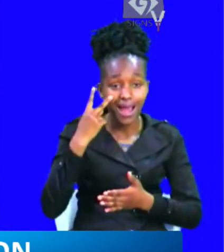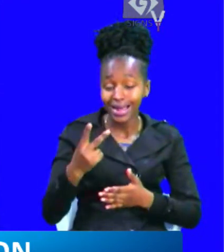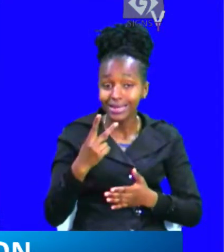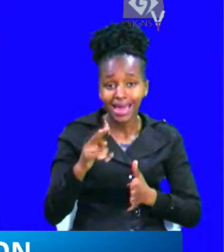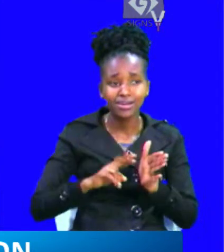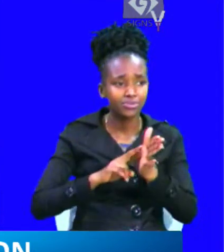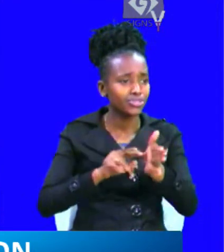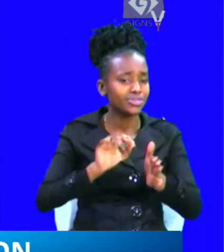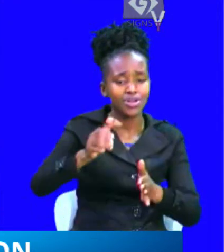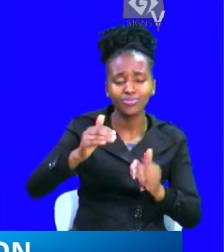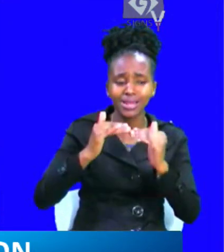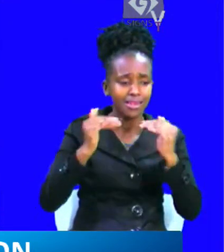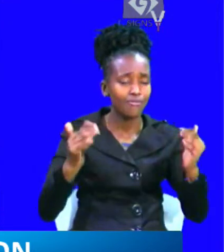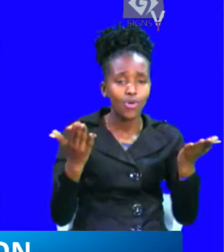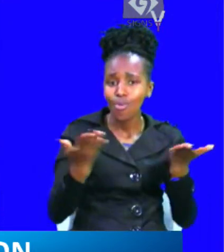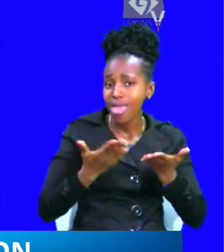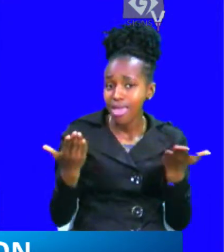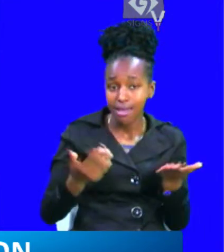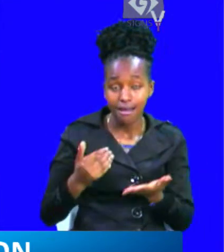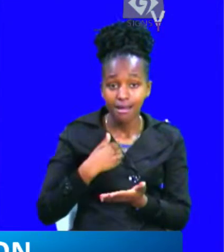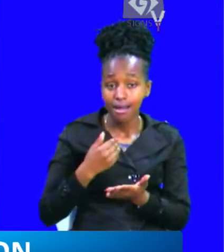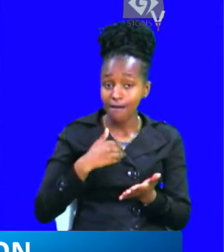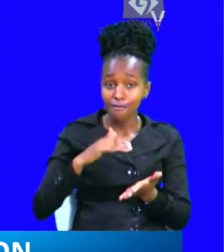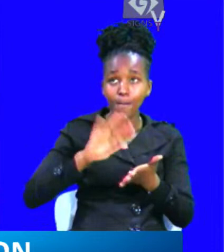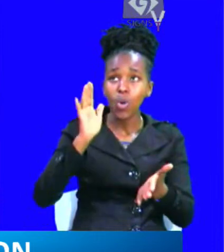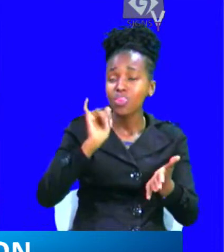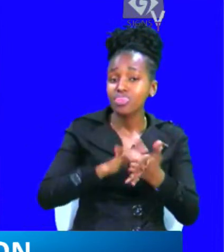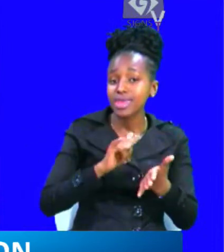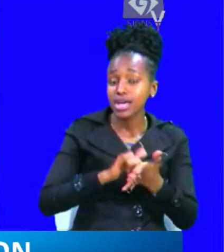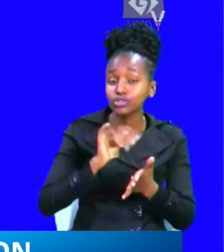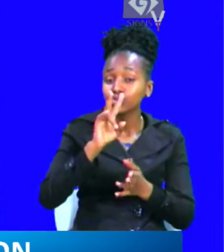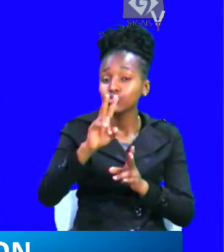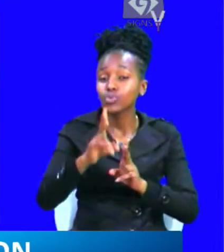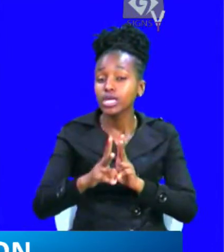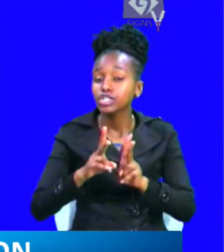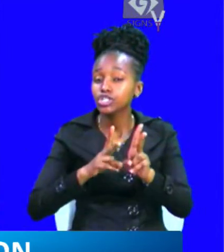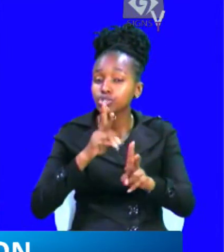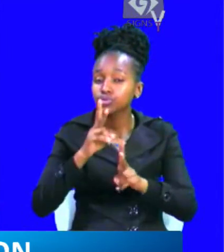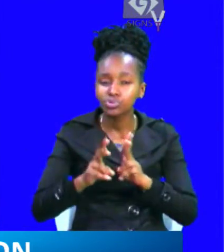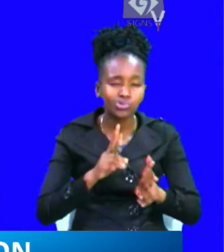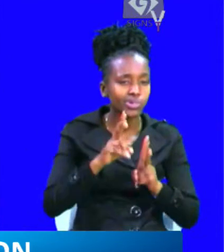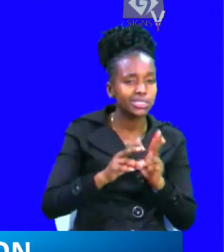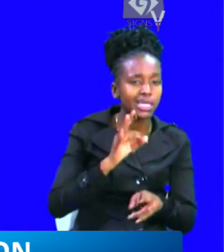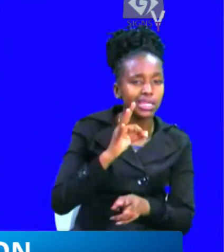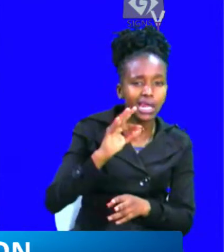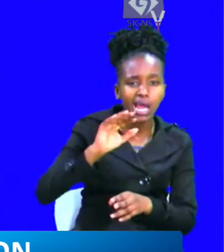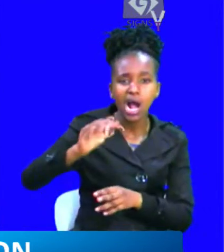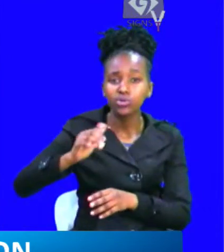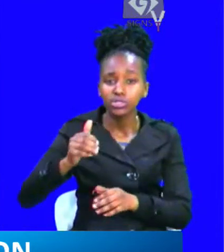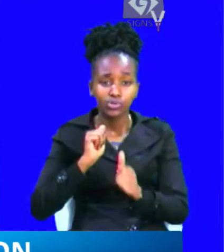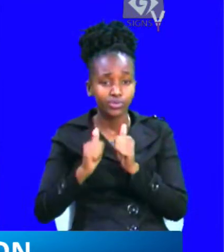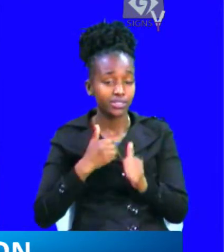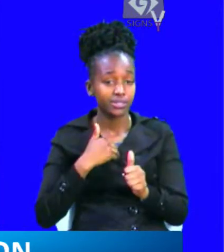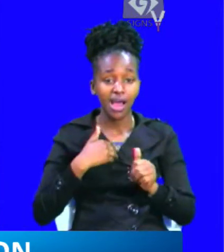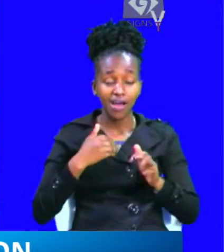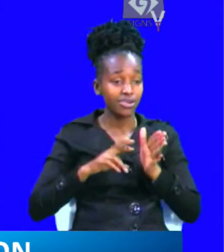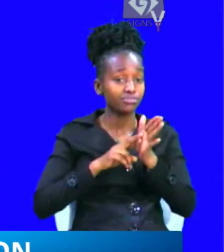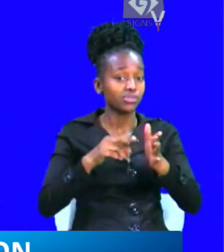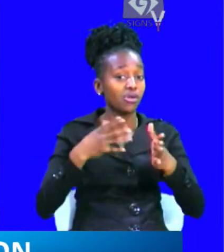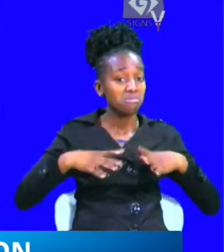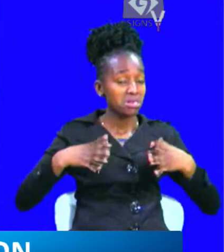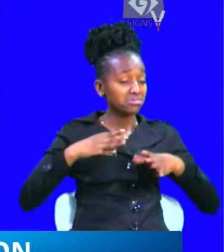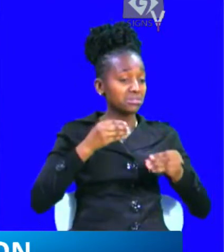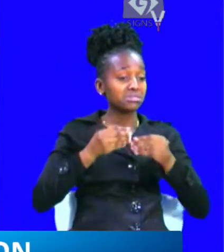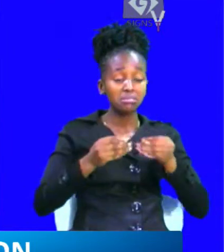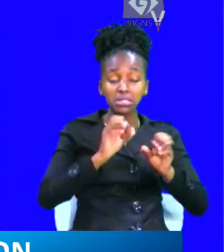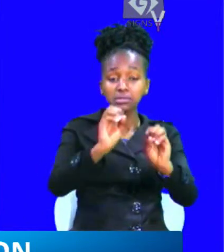at the county level, where we have over 22 or 23 counties that do not have representatives at the